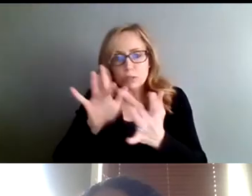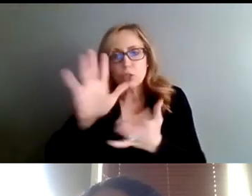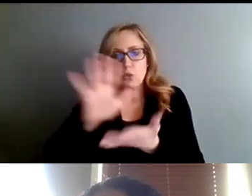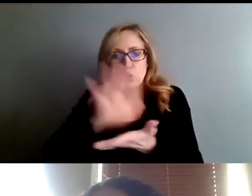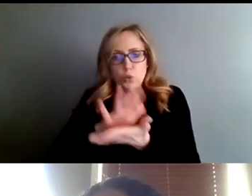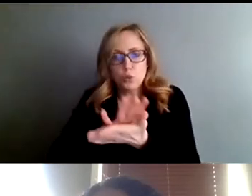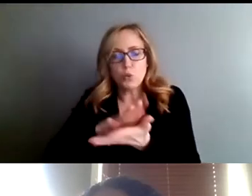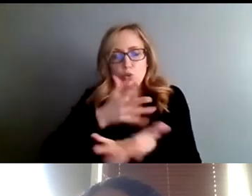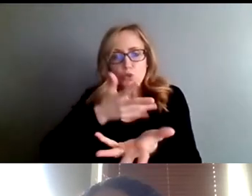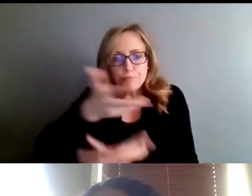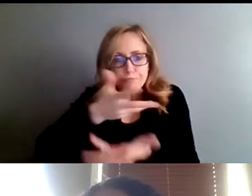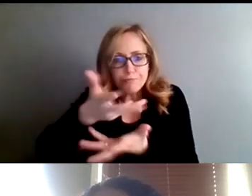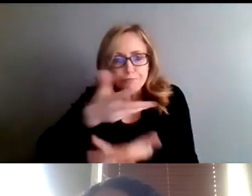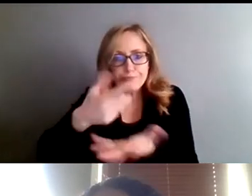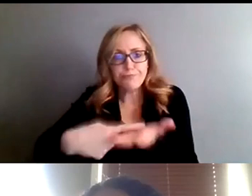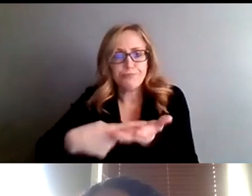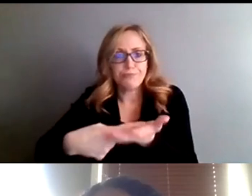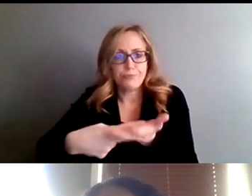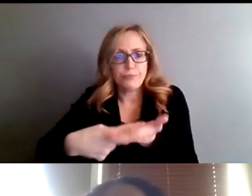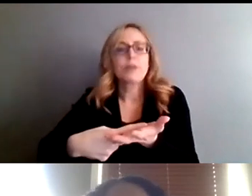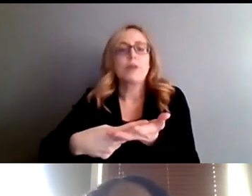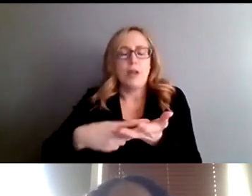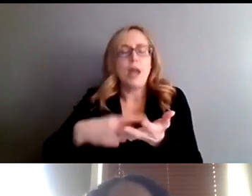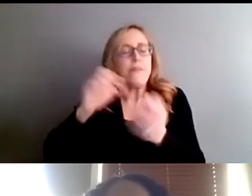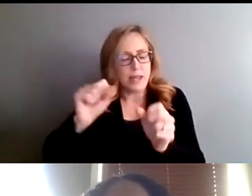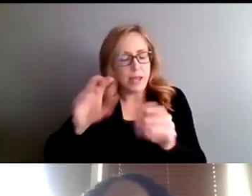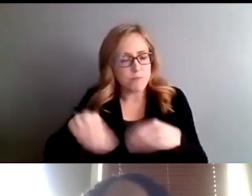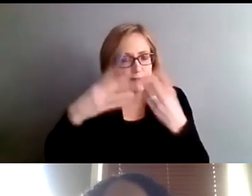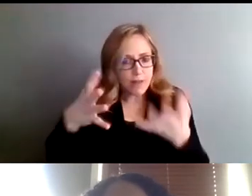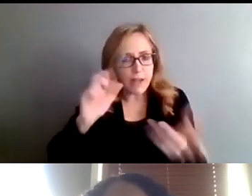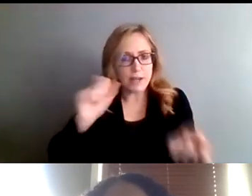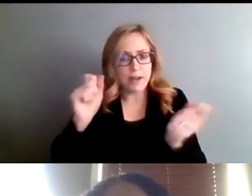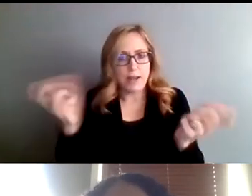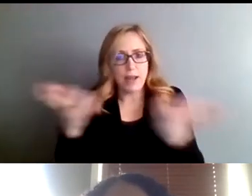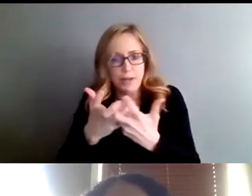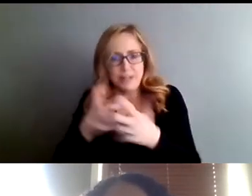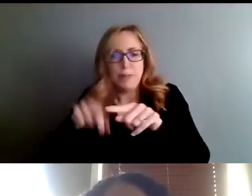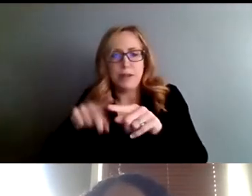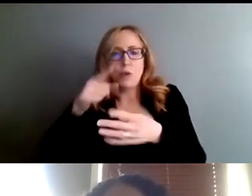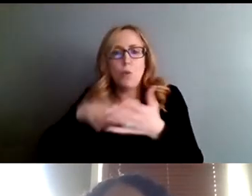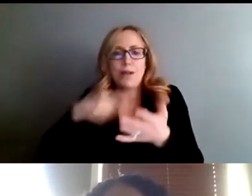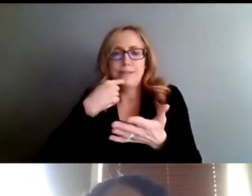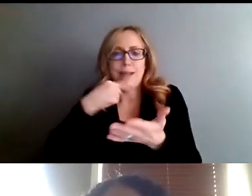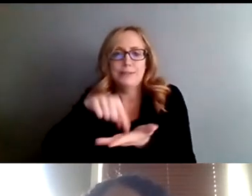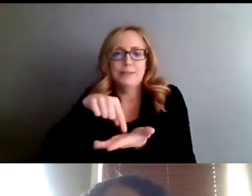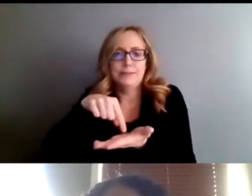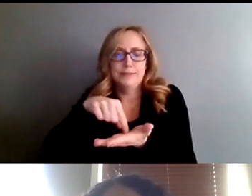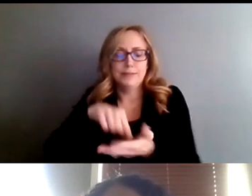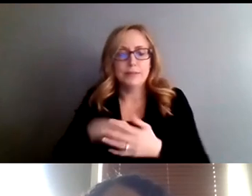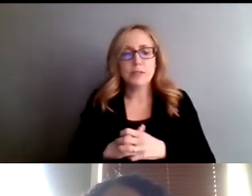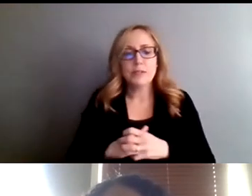provided, we'll be able to provide and accommodate those depending on how they're written. We had a question wondering